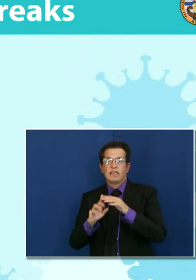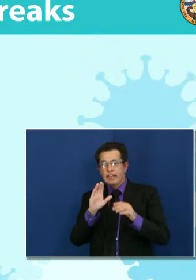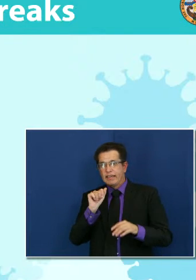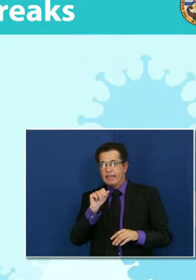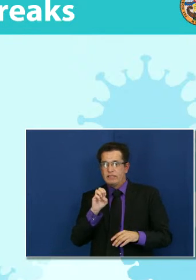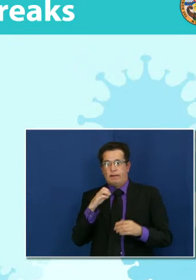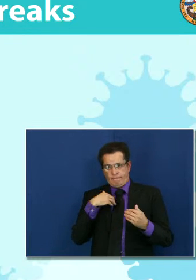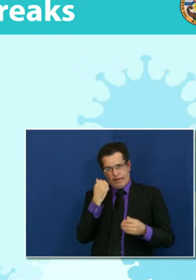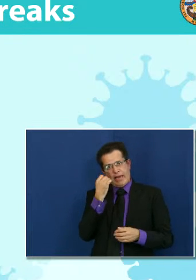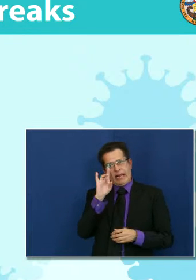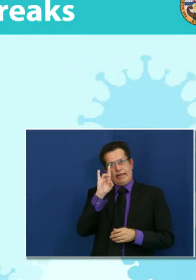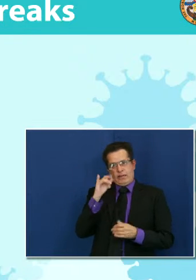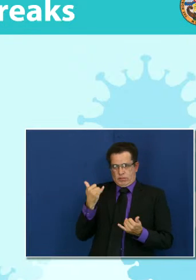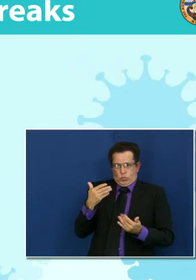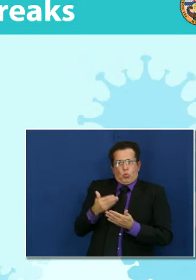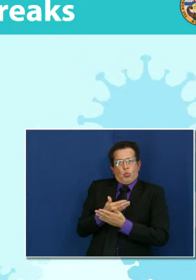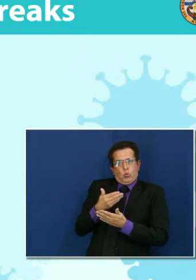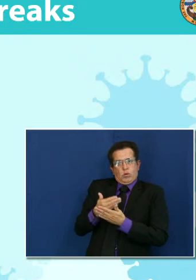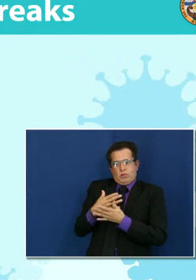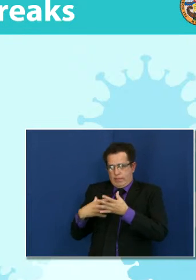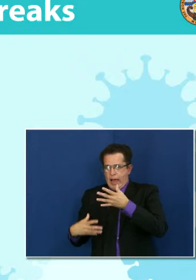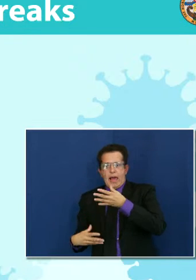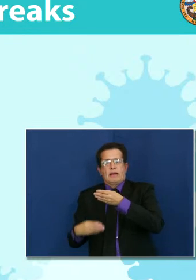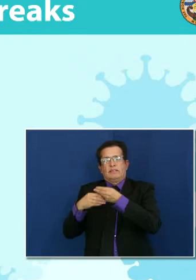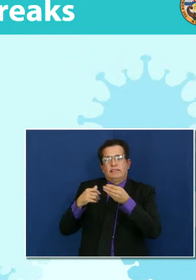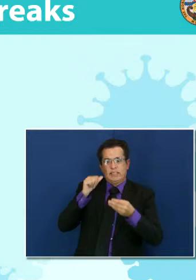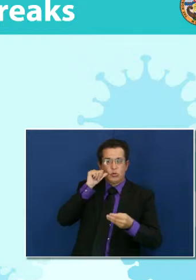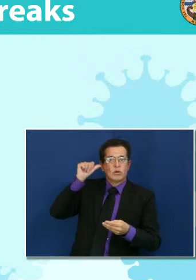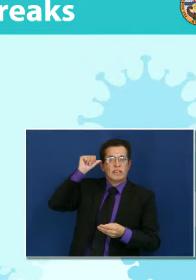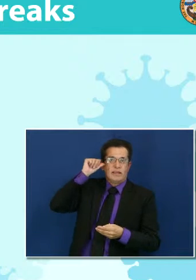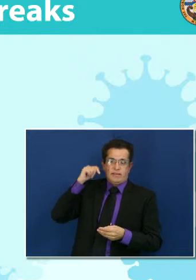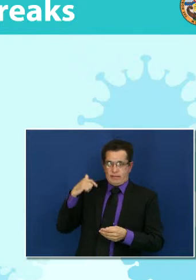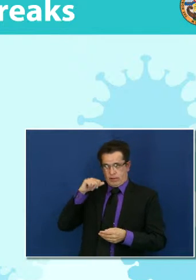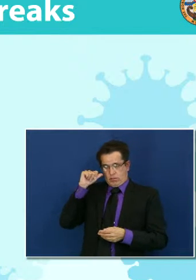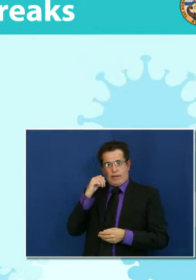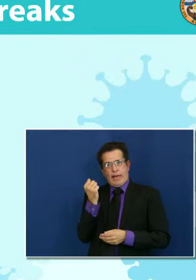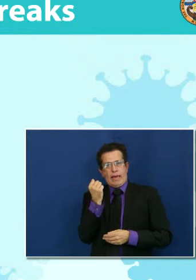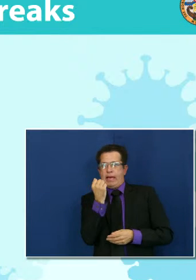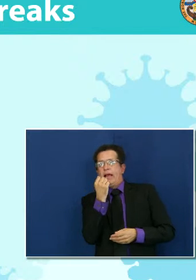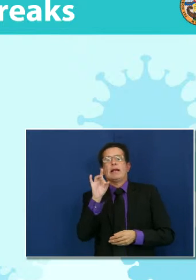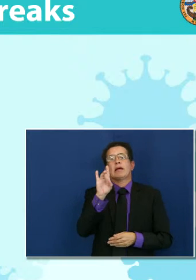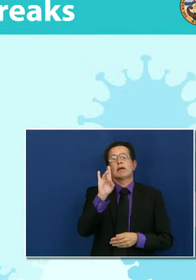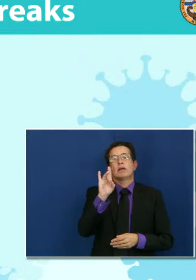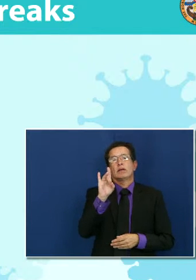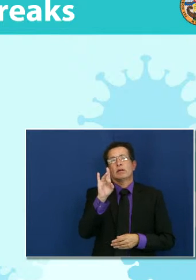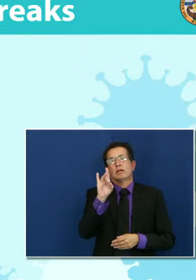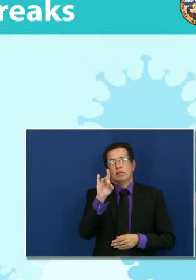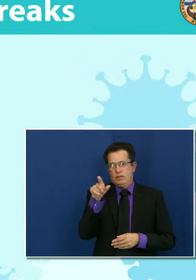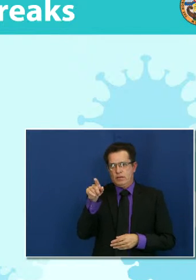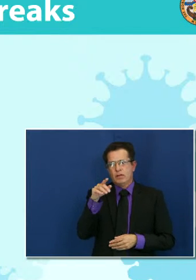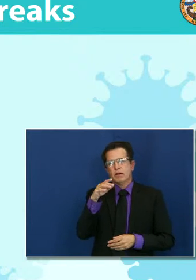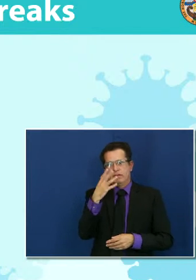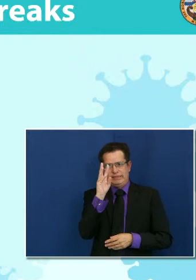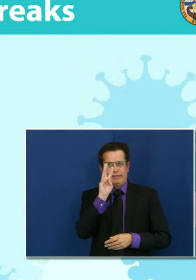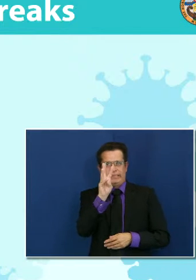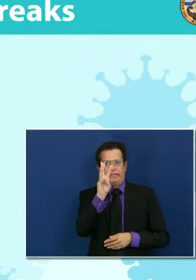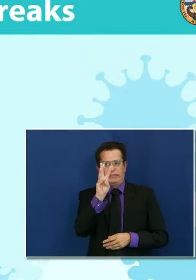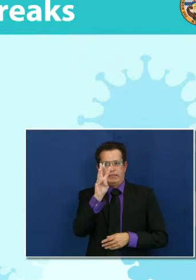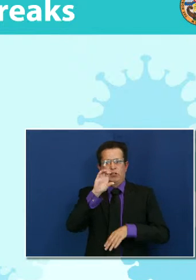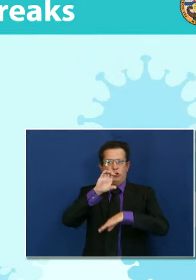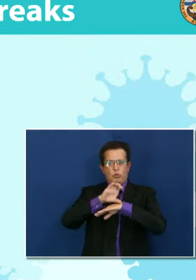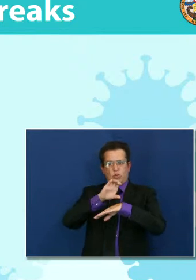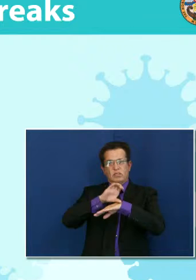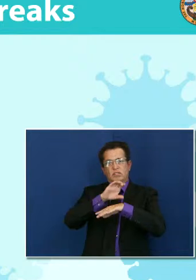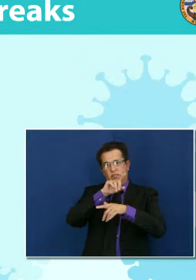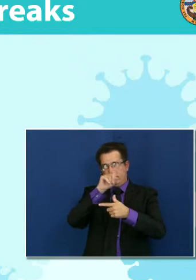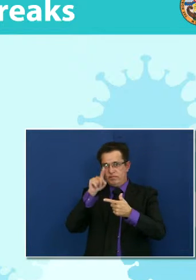18 additional outbreaks reported from yesterday, and this includes, on the list here, 6 in faith-based organizations,